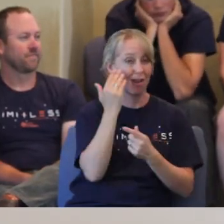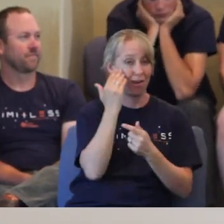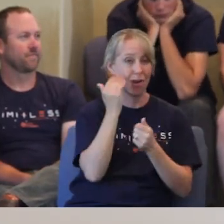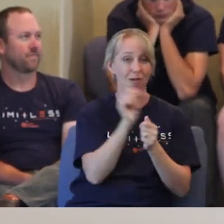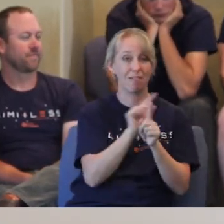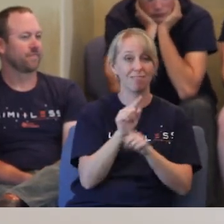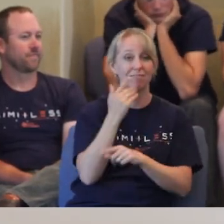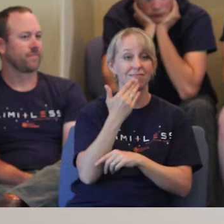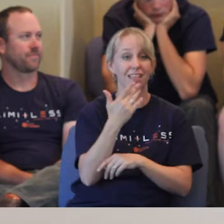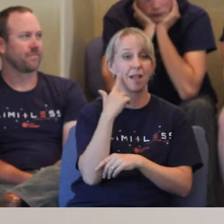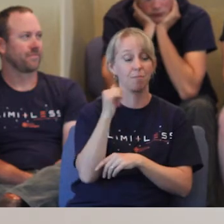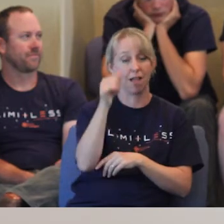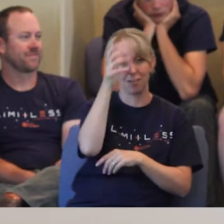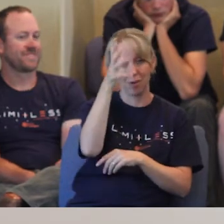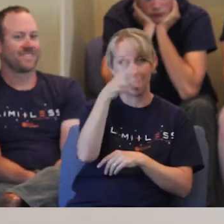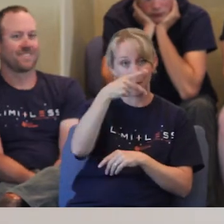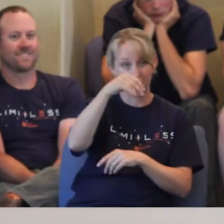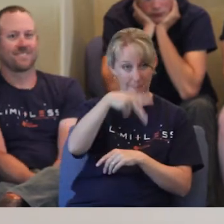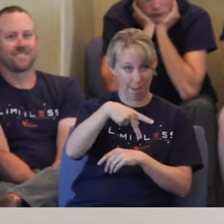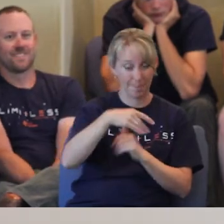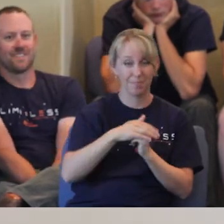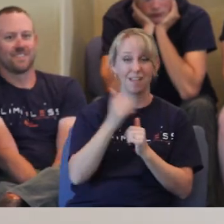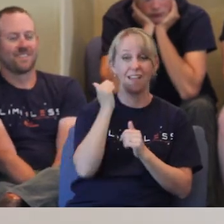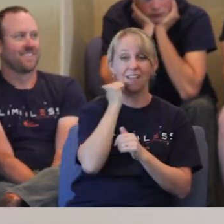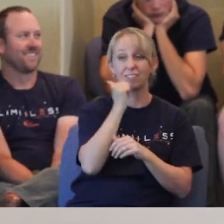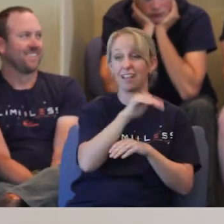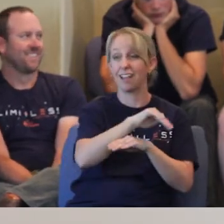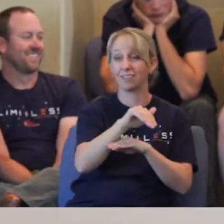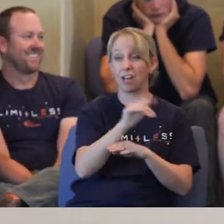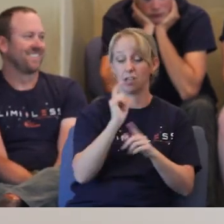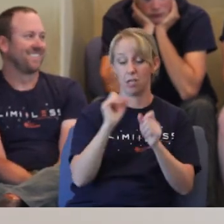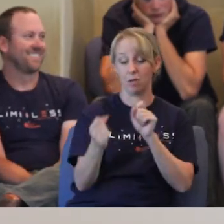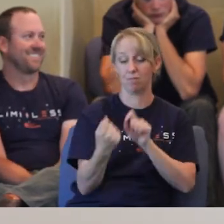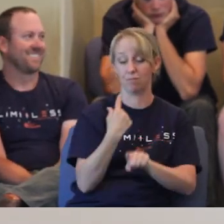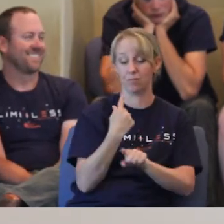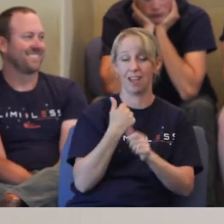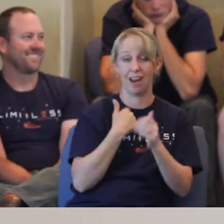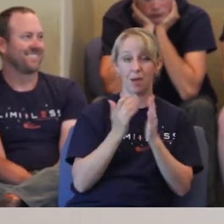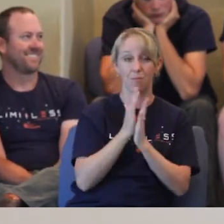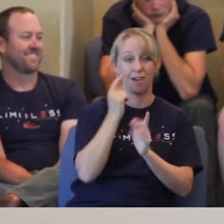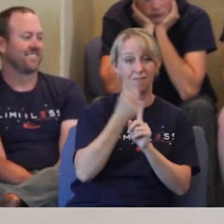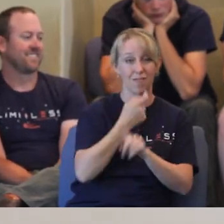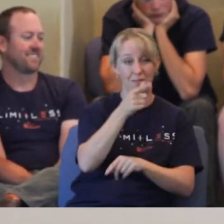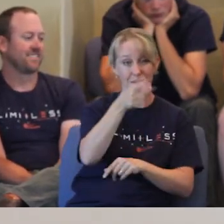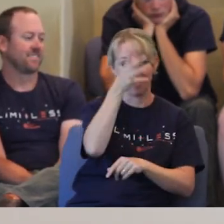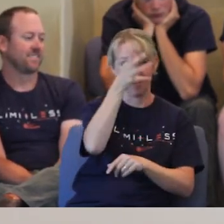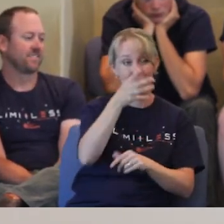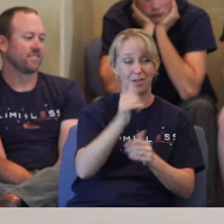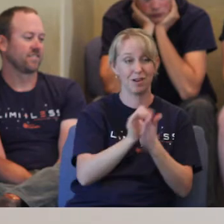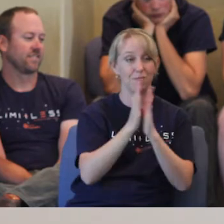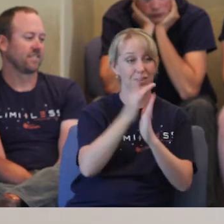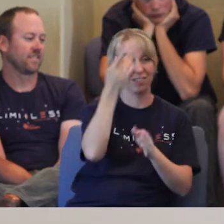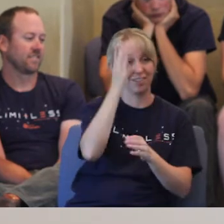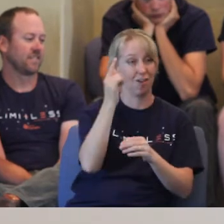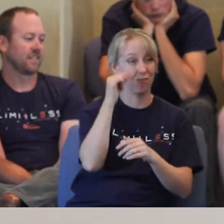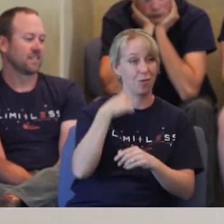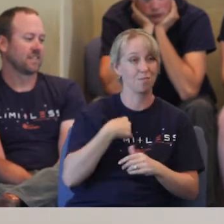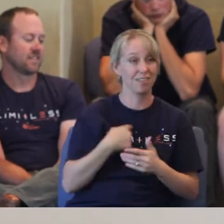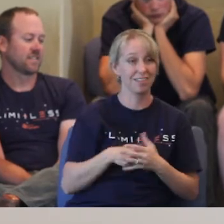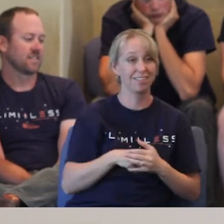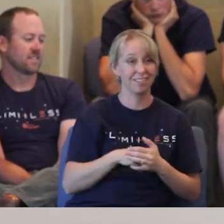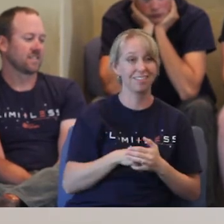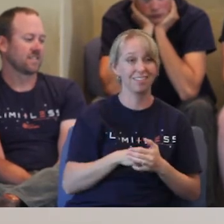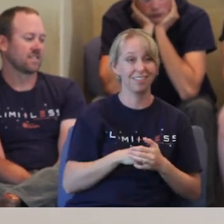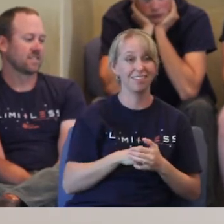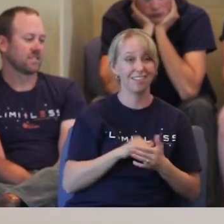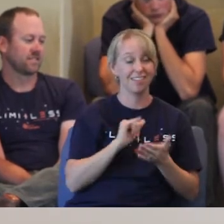from the work site, I had a message and a prayer from him that he prayed to God for me. And it was just amazing to get that every day